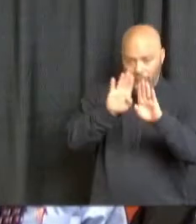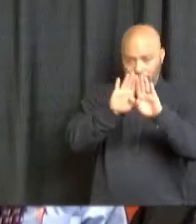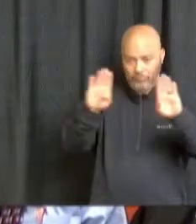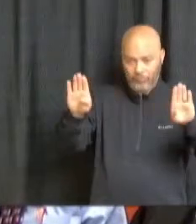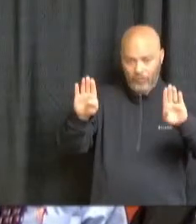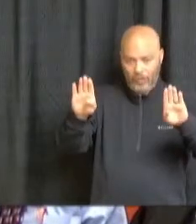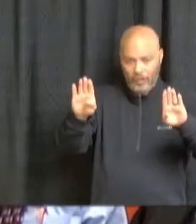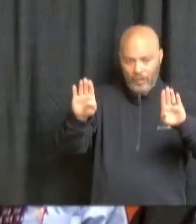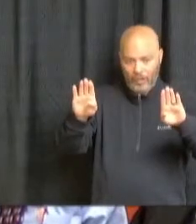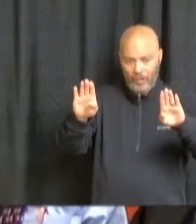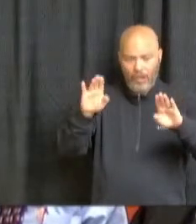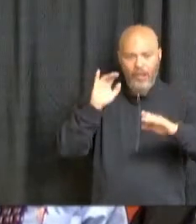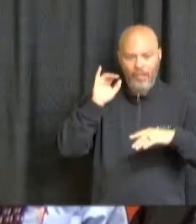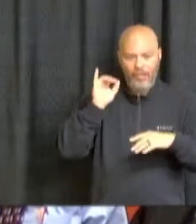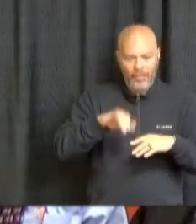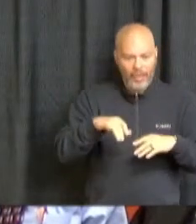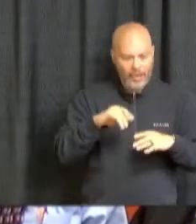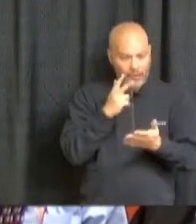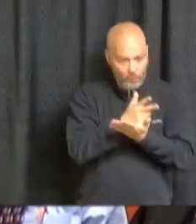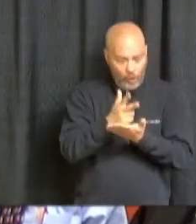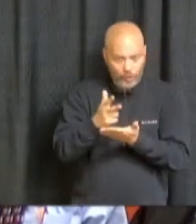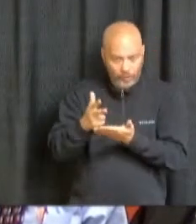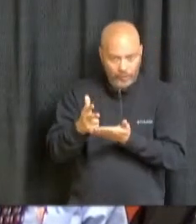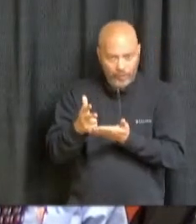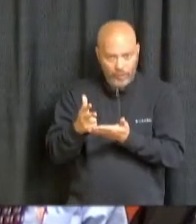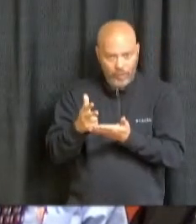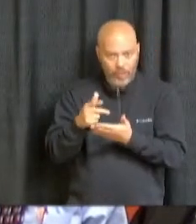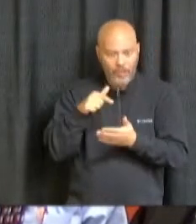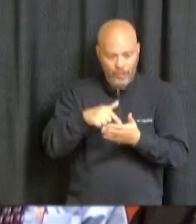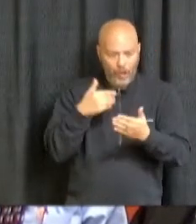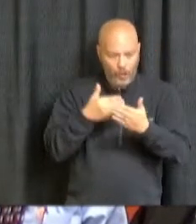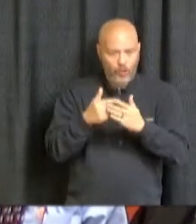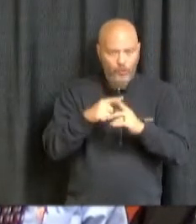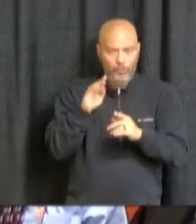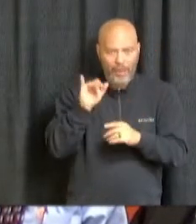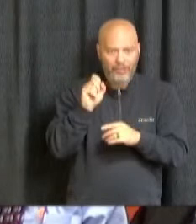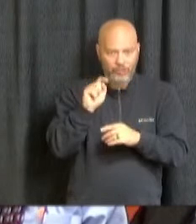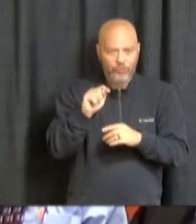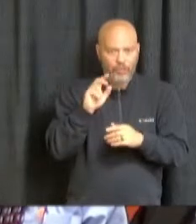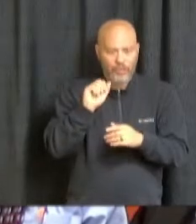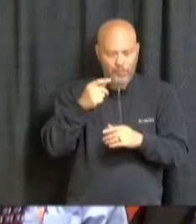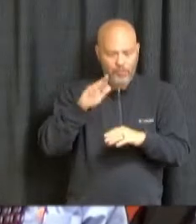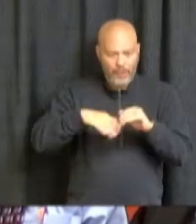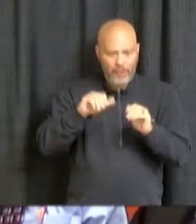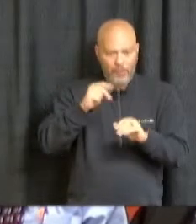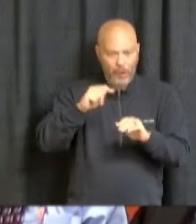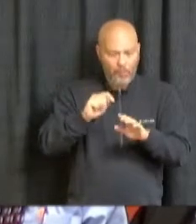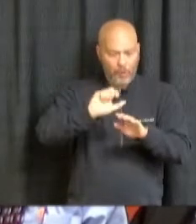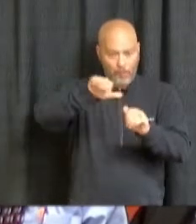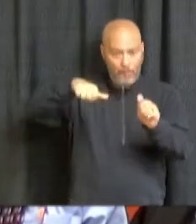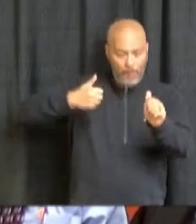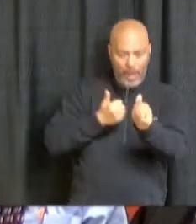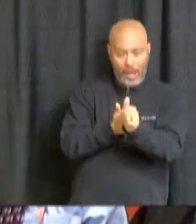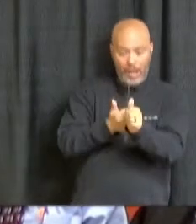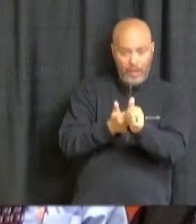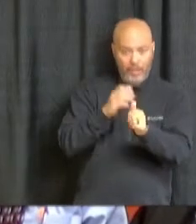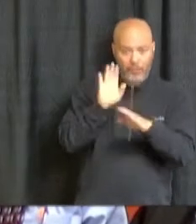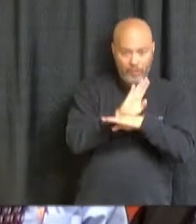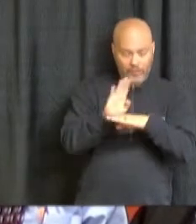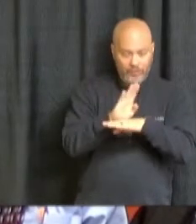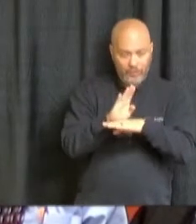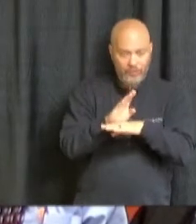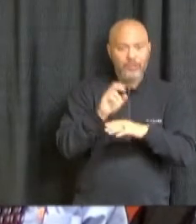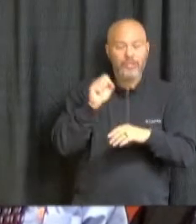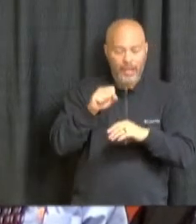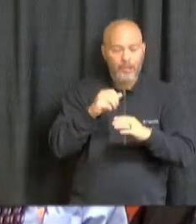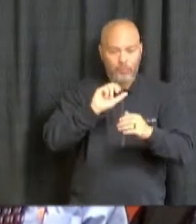yes, ma'am. And Those then, are parking spaces, right? yes, ma'am. And they're closer to Madison Street, and the apartments will be setback, right? Yes, ma'am. Back Okay.